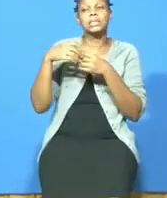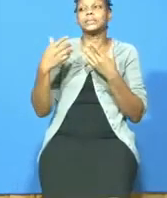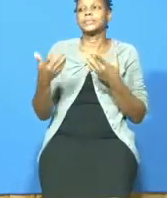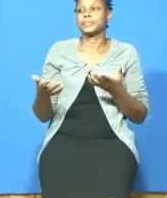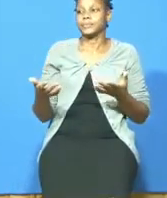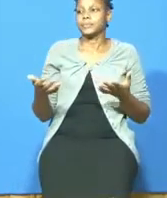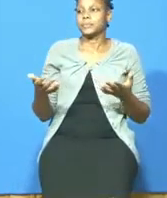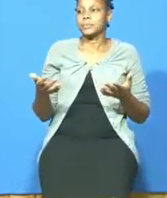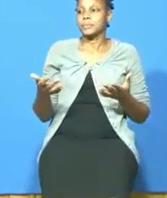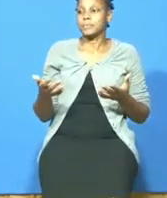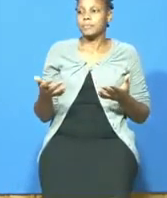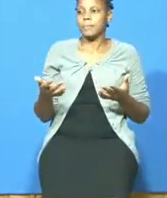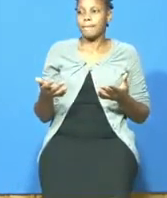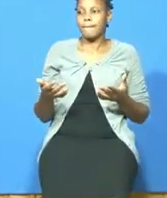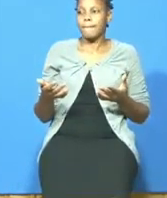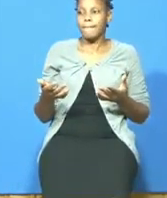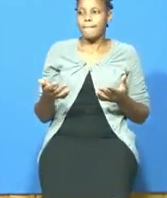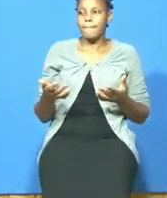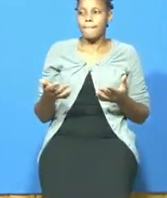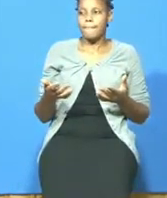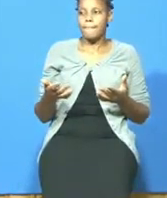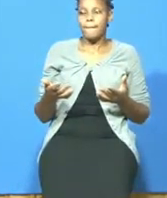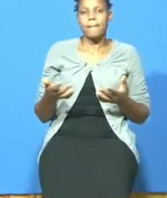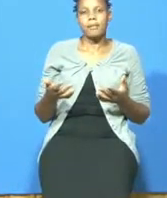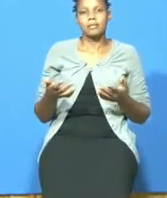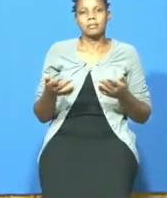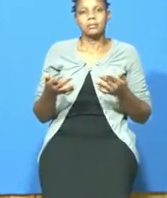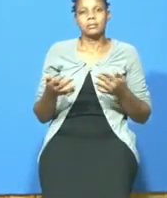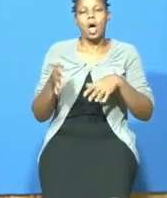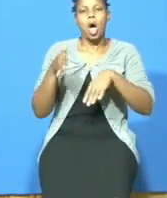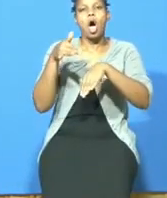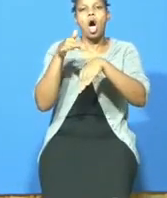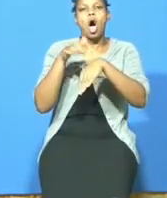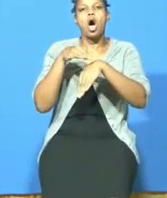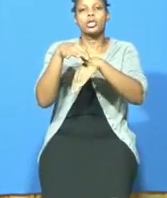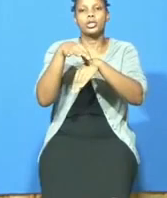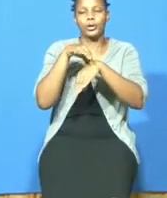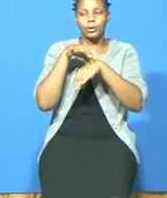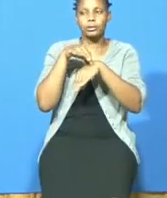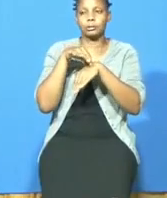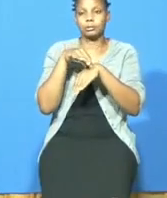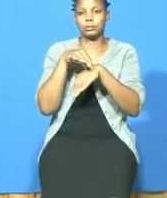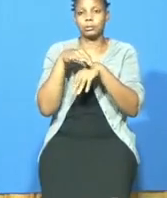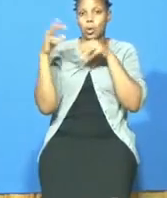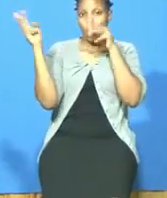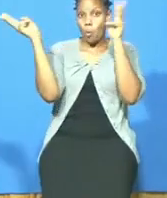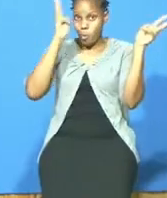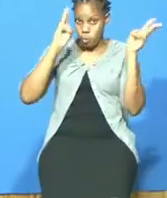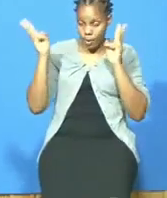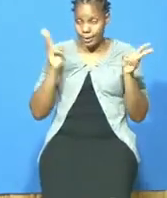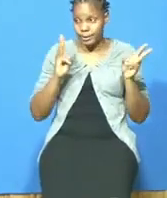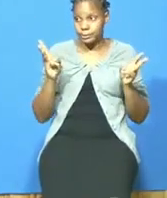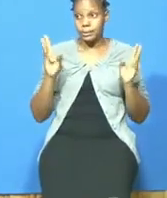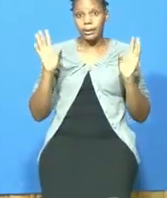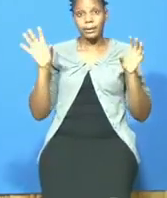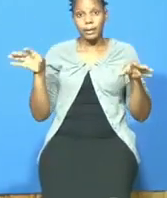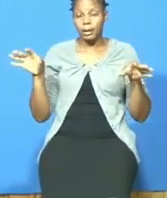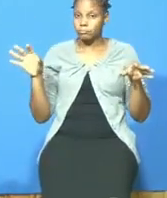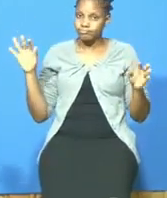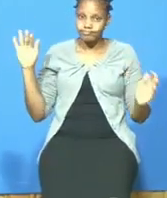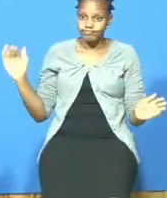relative to the planet's surface. And wind can